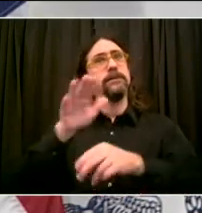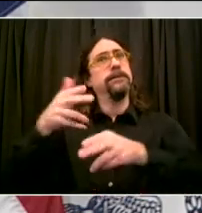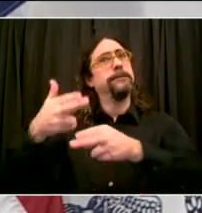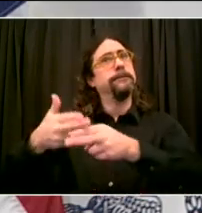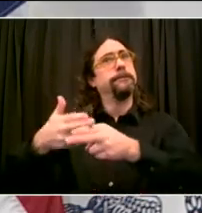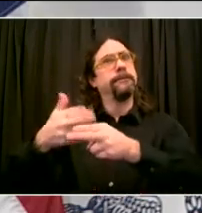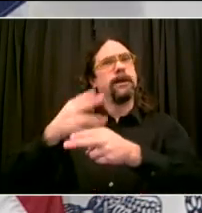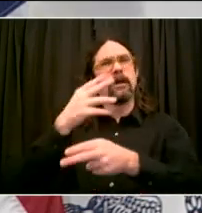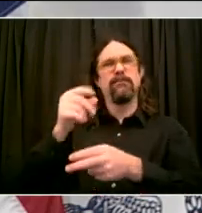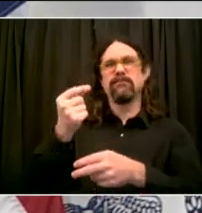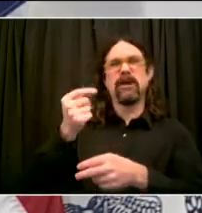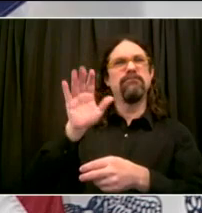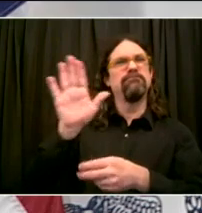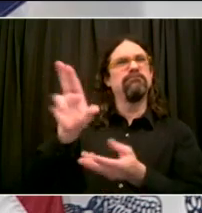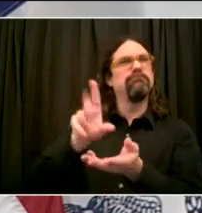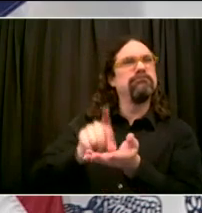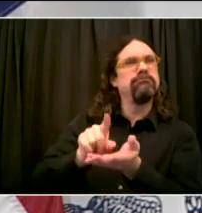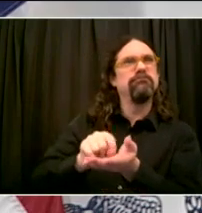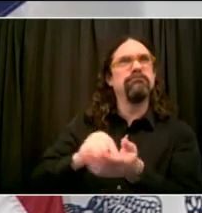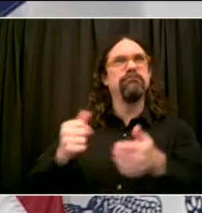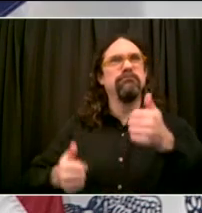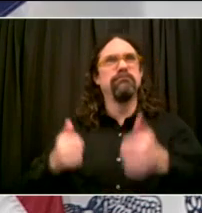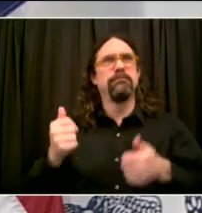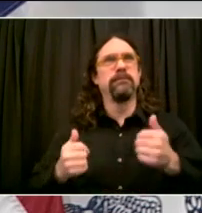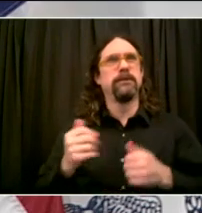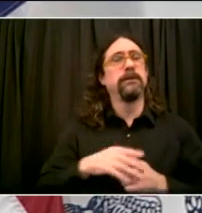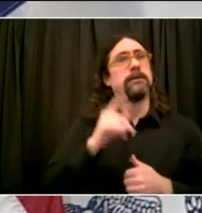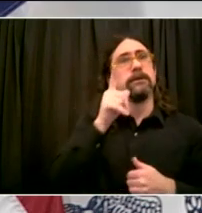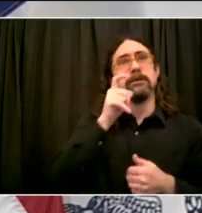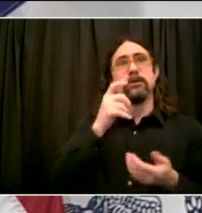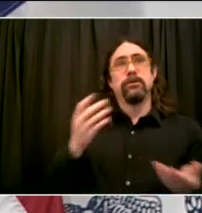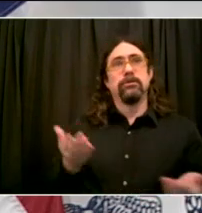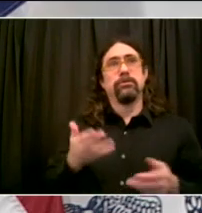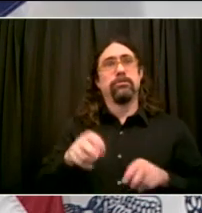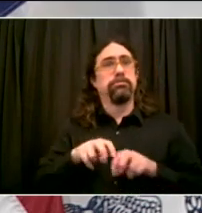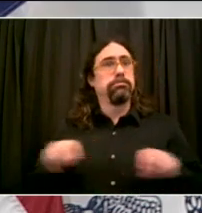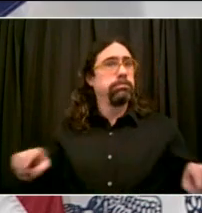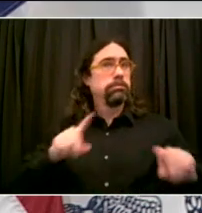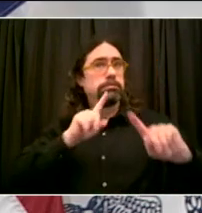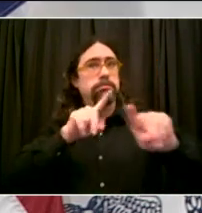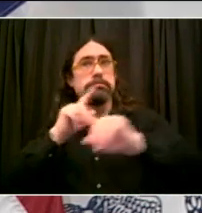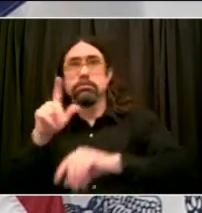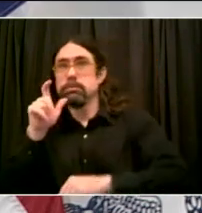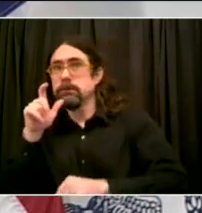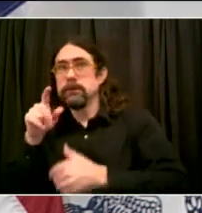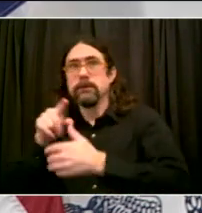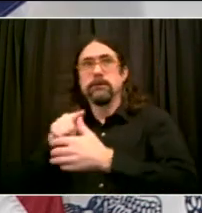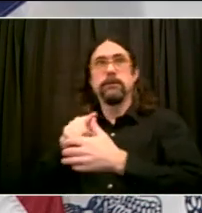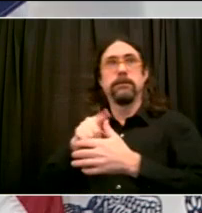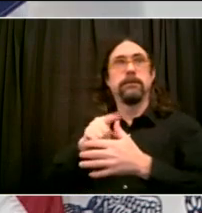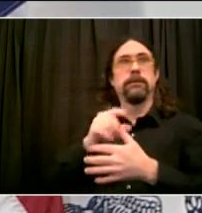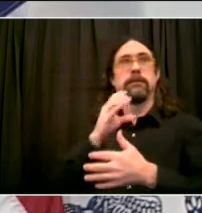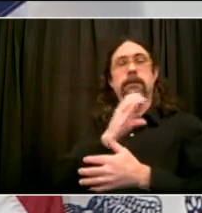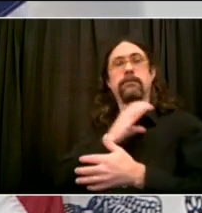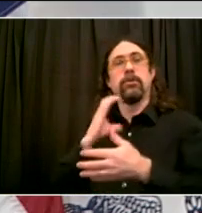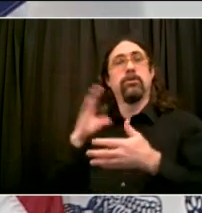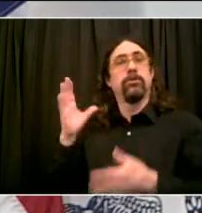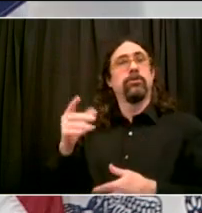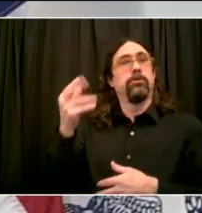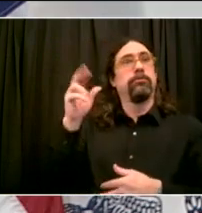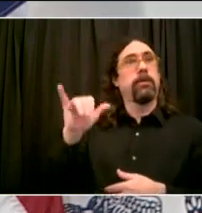Sanitation Commissioner Ed Grayson, Emergency Management Commissioner Deanne Criswell, Health Commissioner Dr. Dave